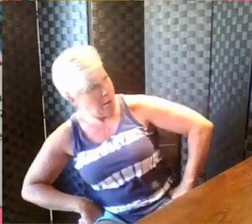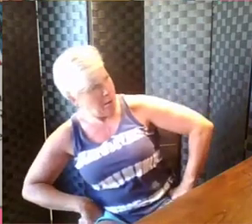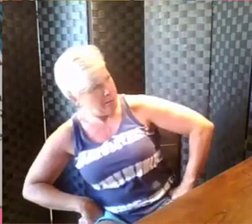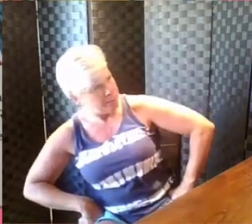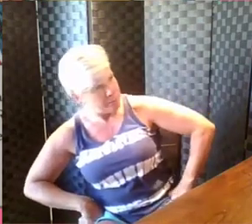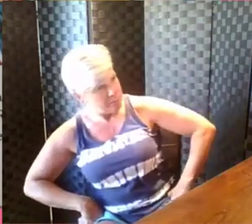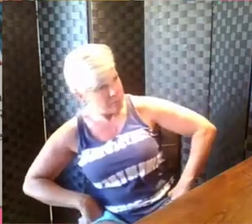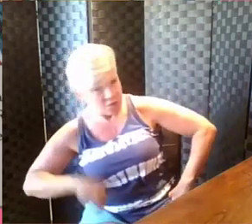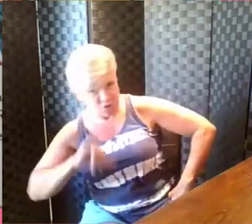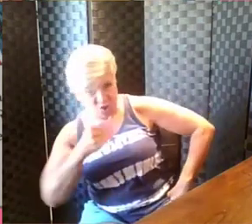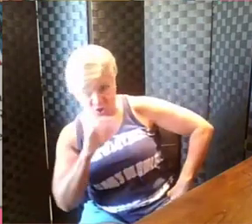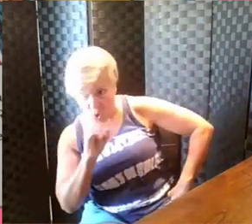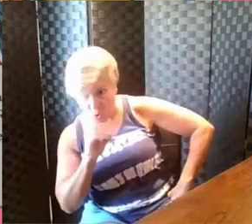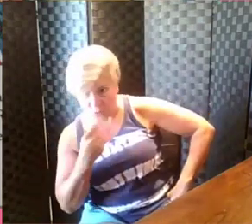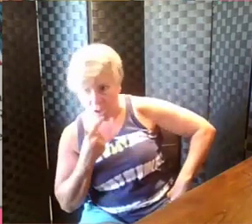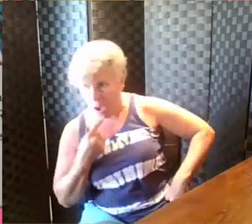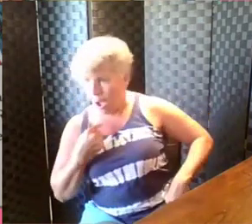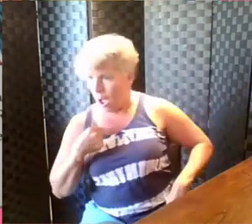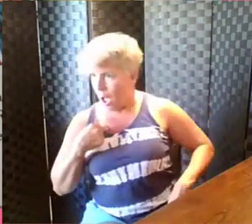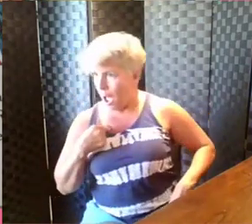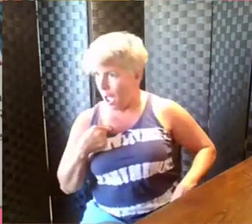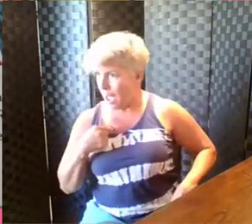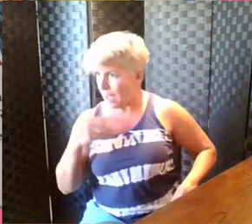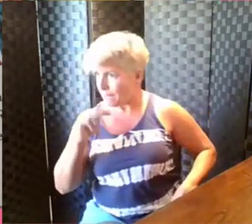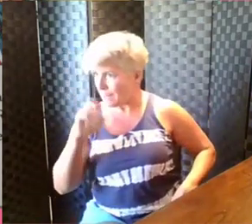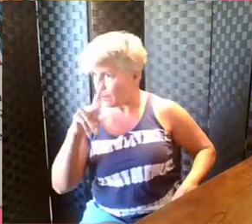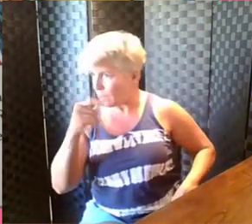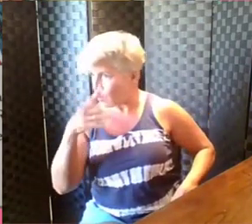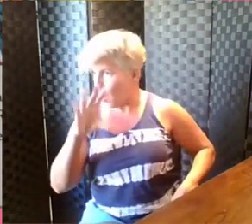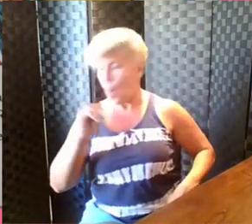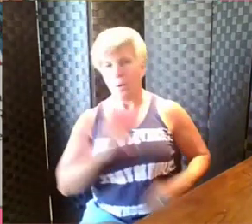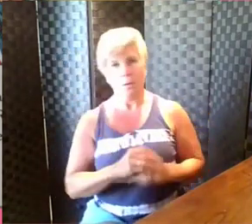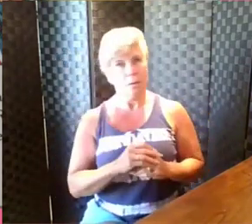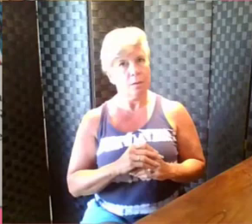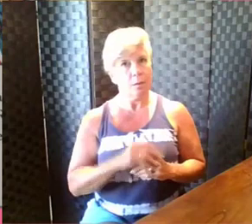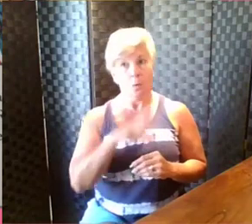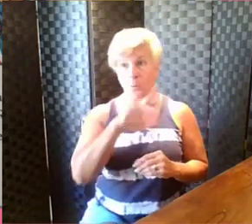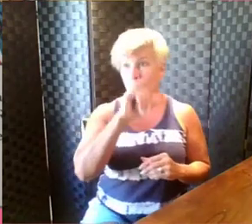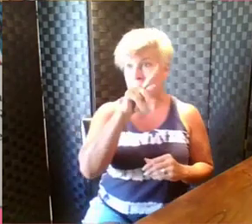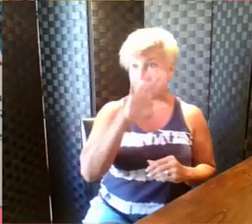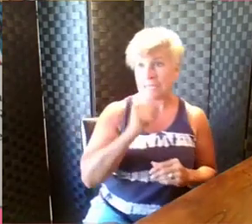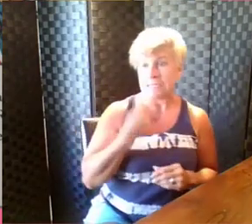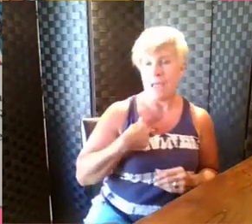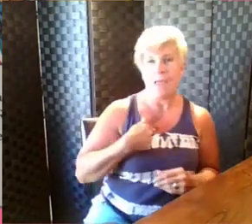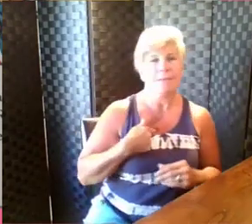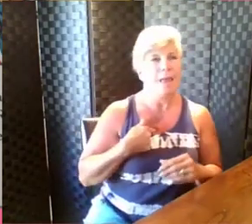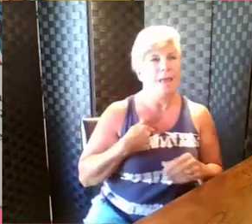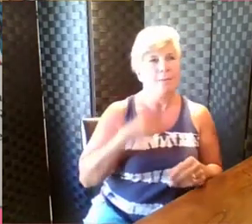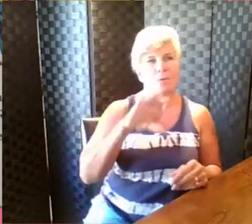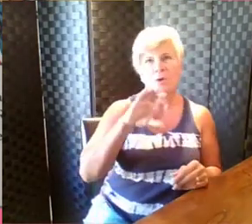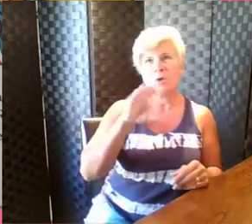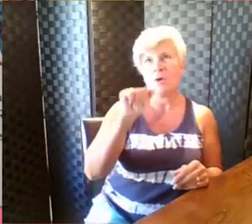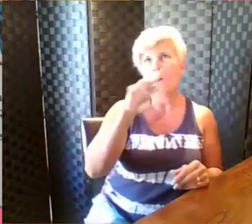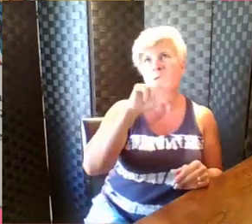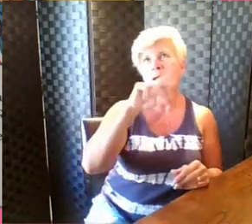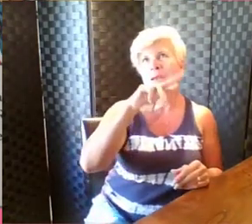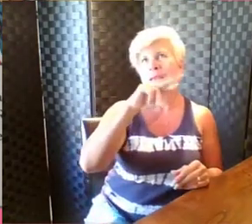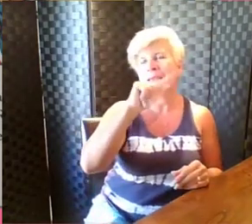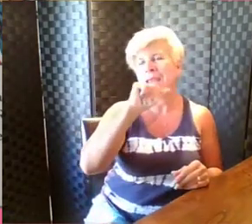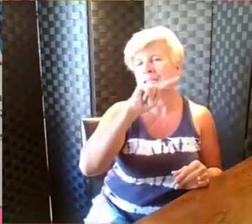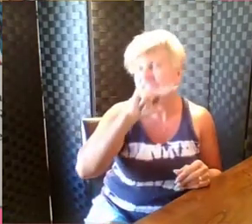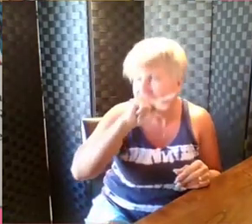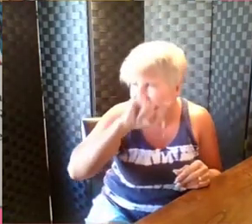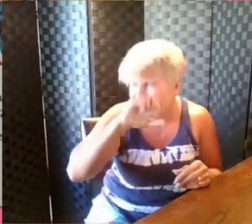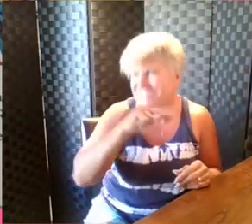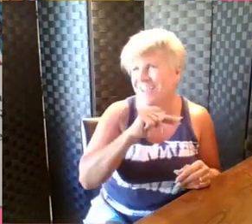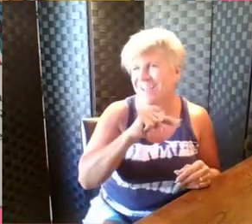Marigold," said Jo. "I'm Carnation," said Rita, pointing. "My name is Lily of the